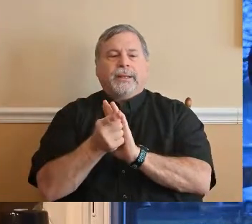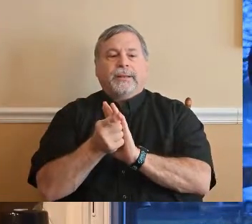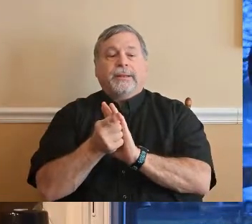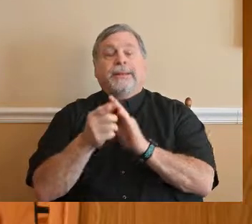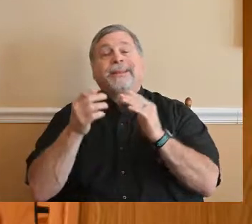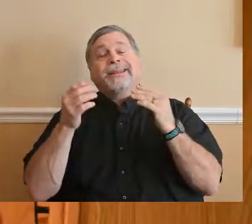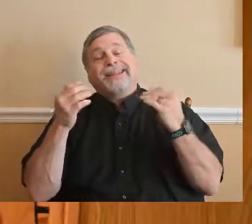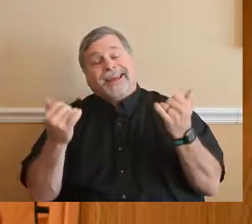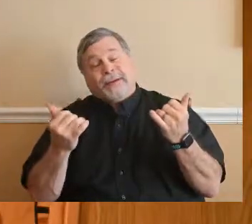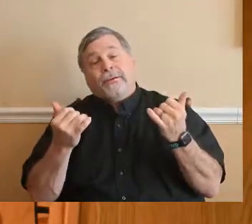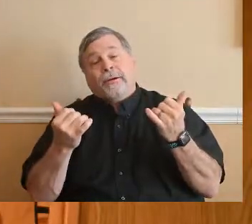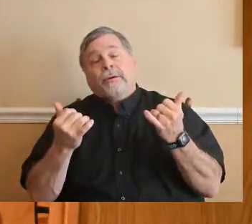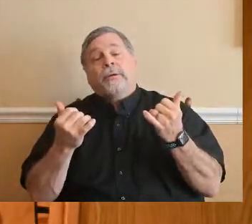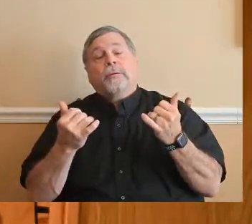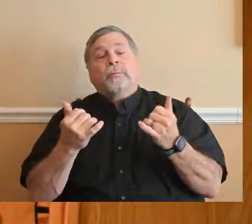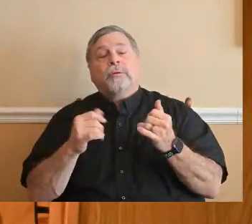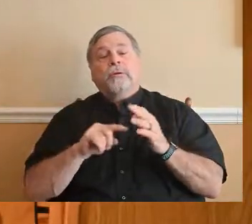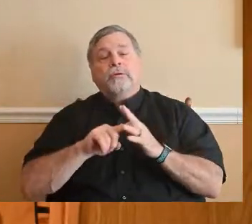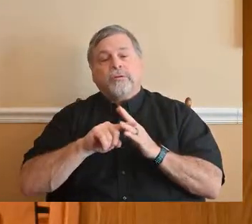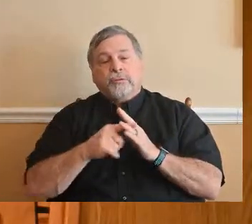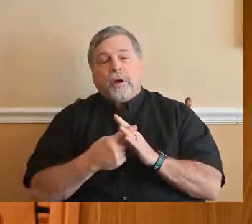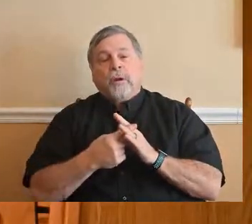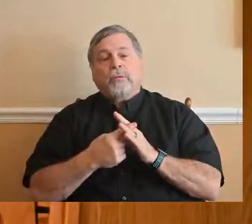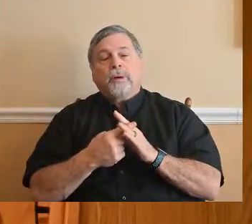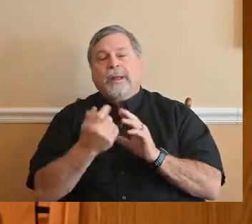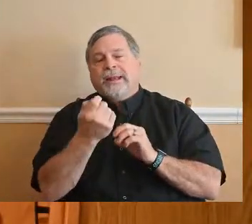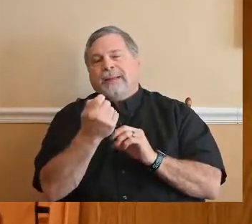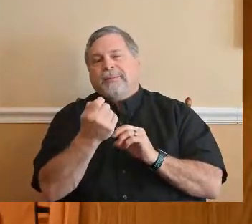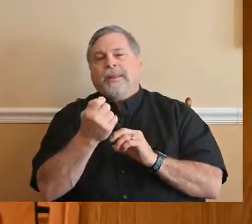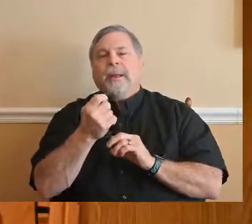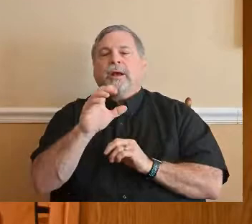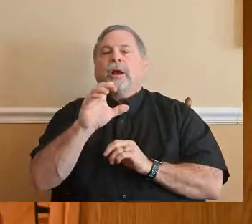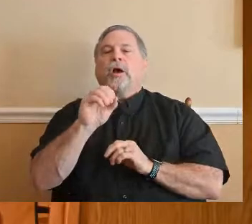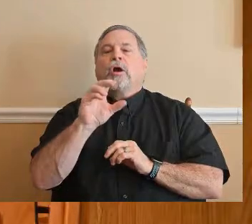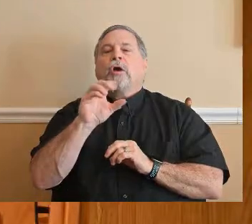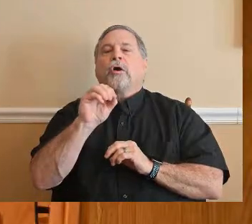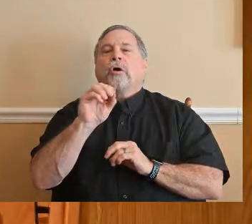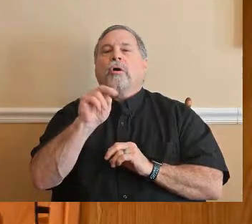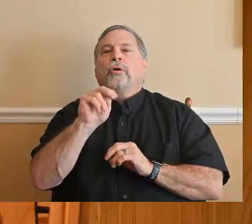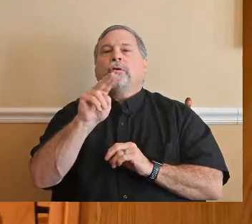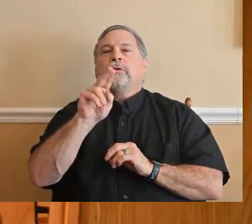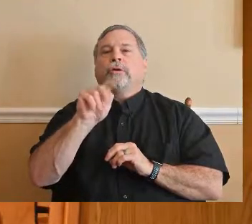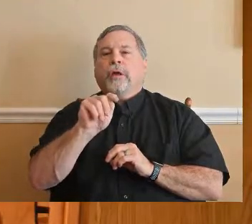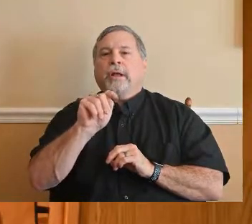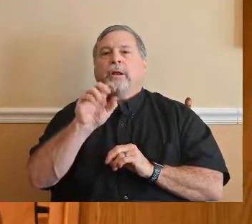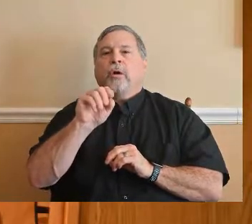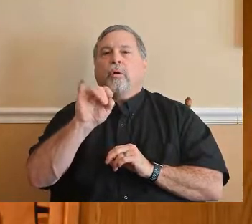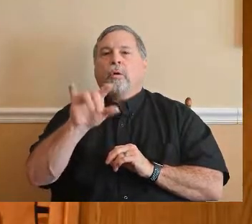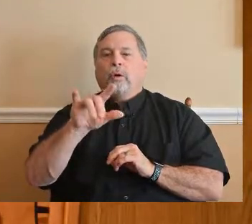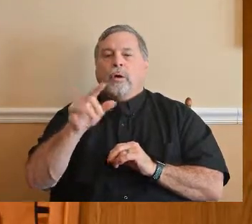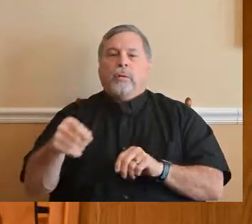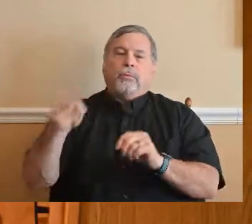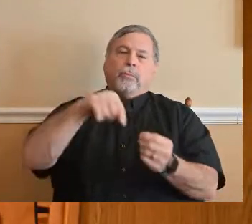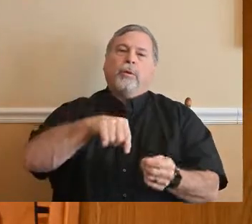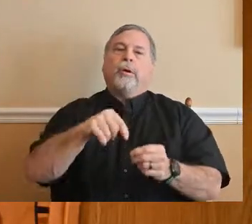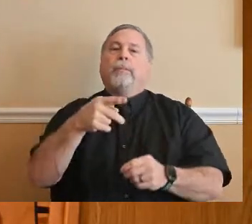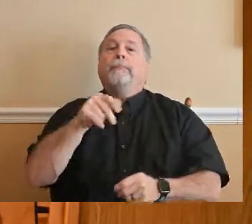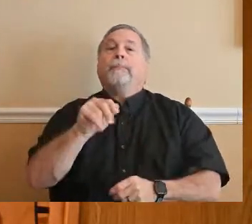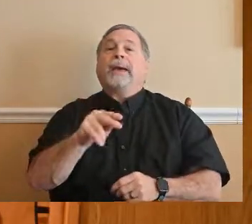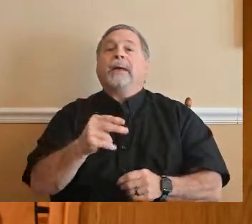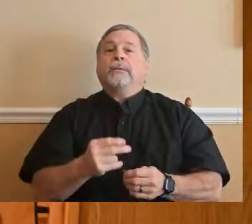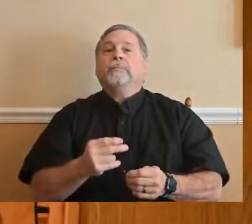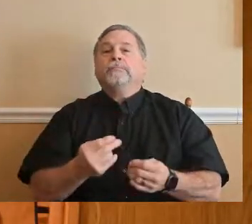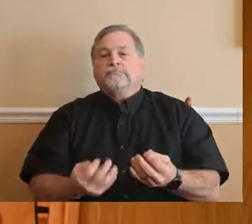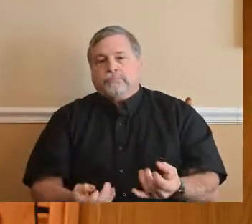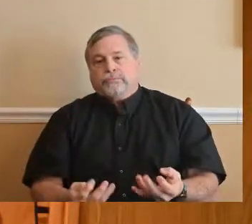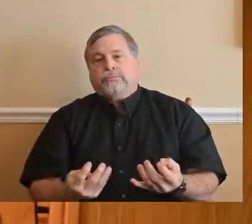couple minutes. Now, what we're going to start with is we're going to go ahead and take a little bit of coconut oil, put it into the pan, get it warm. I'm going to